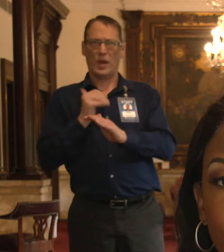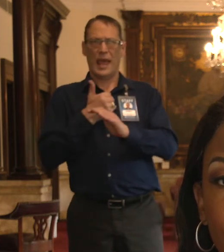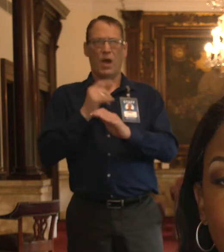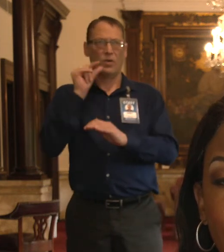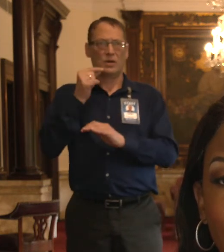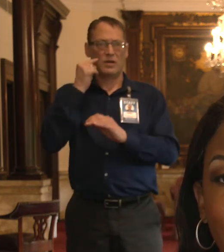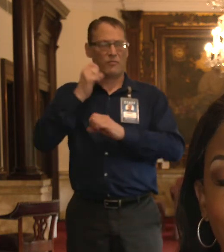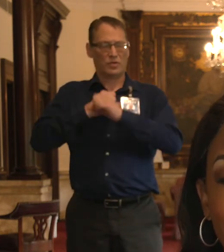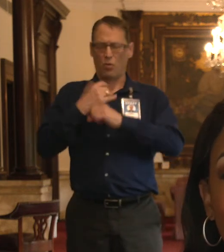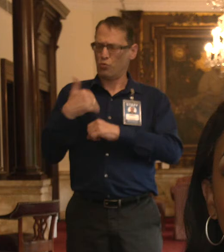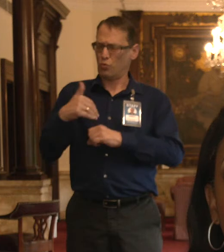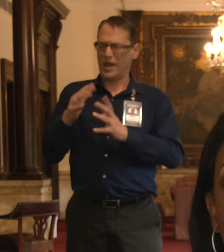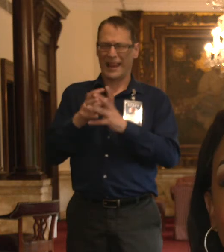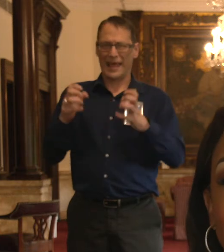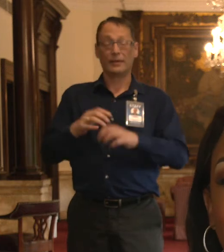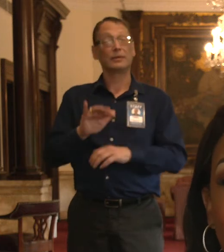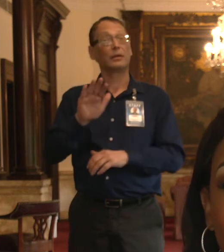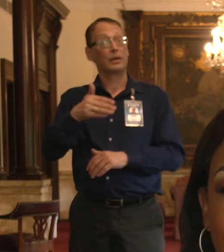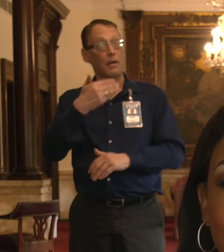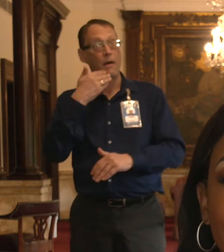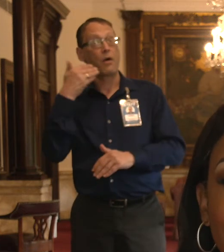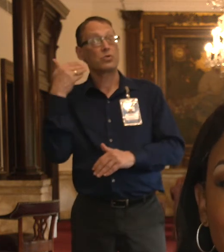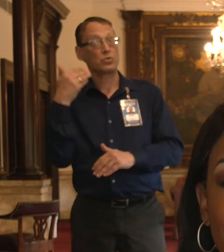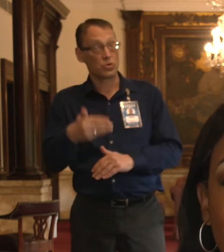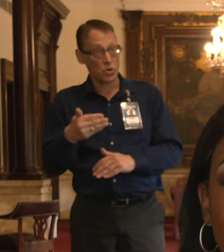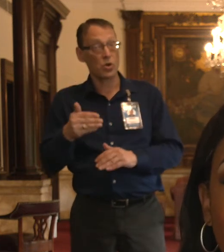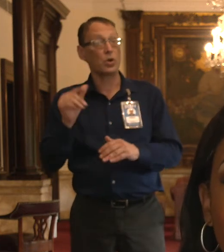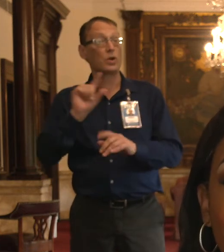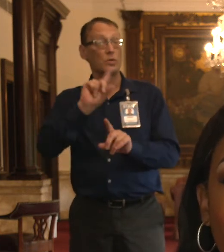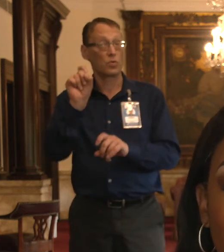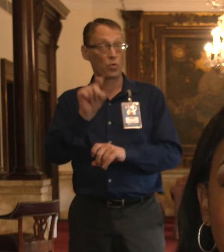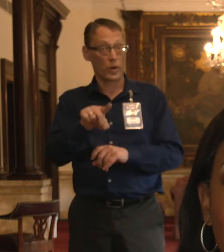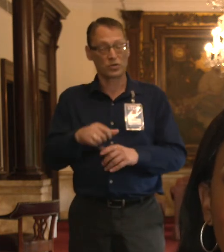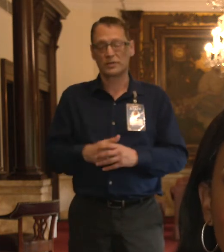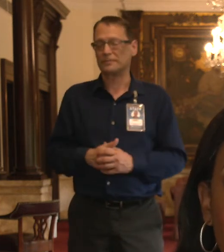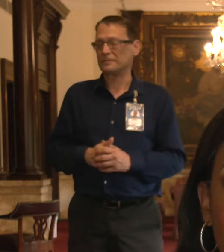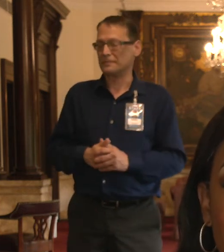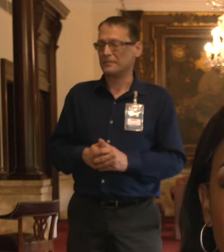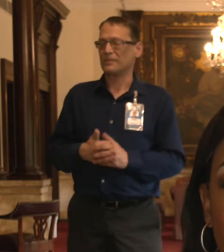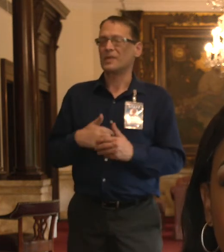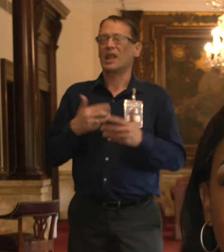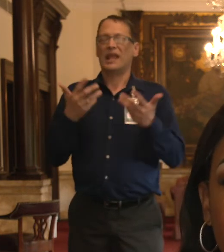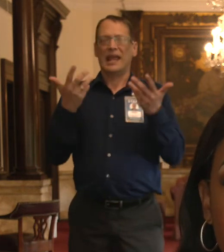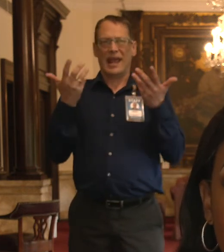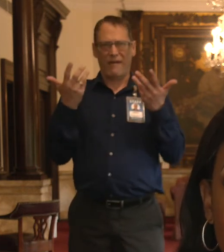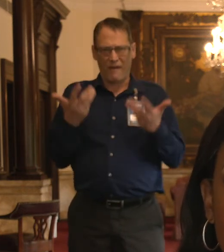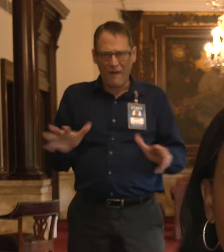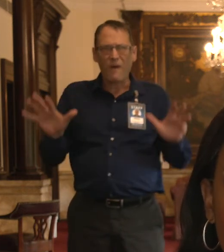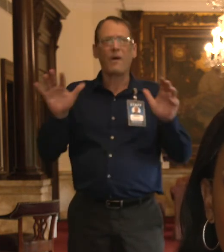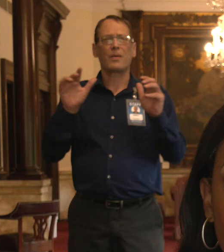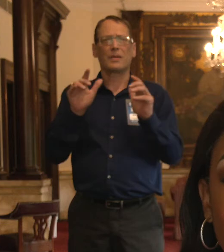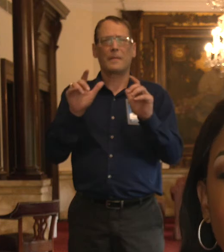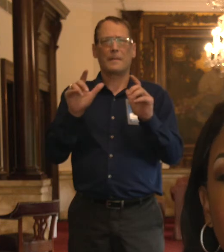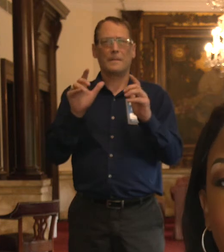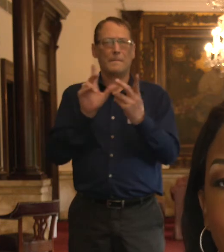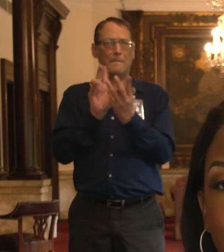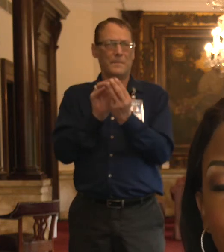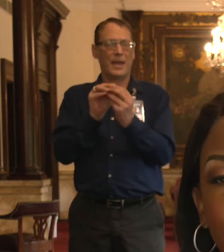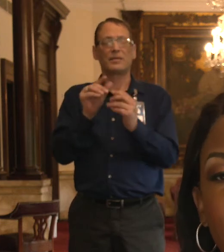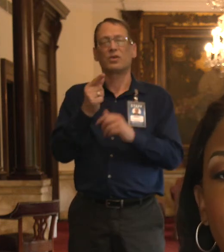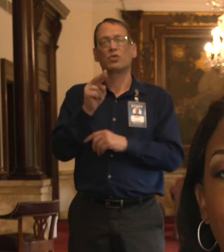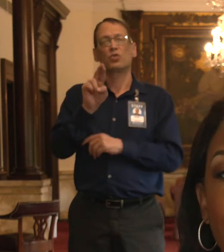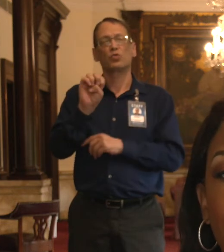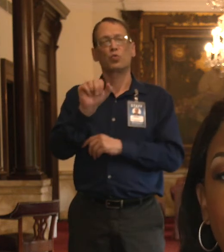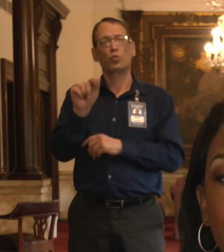structures? Woo, that's a mouthful. That's a great question about regionalism. So I've already had a chance to meet with Greater STL, which is the new